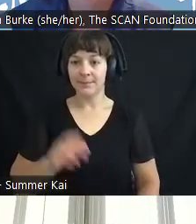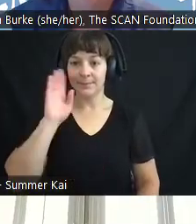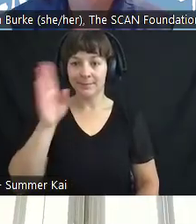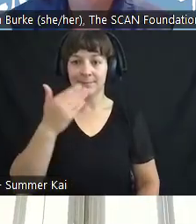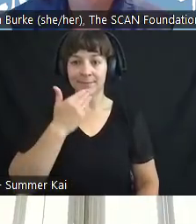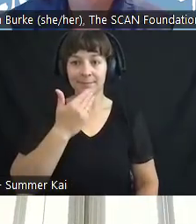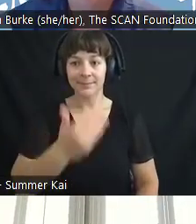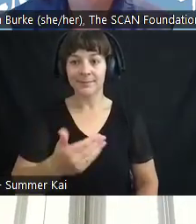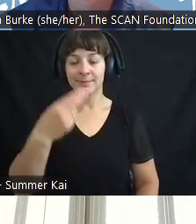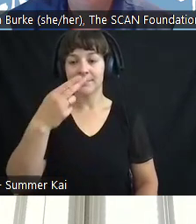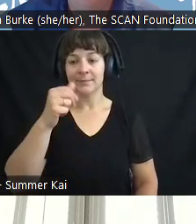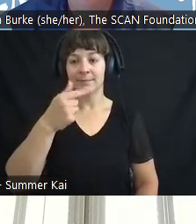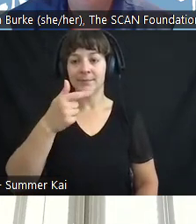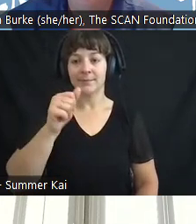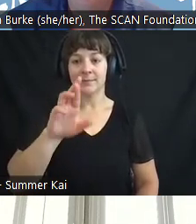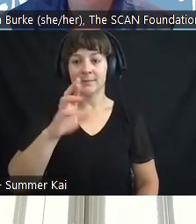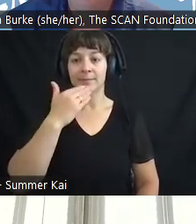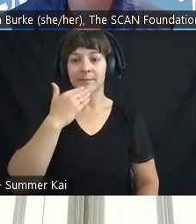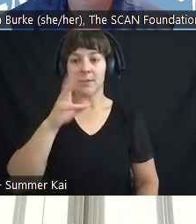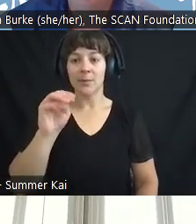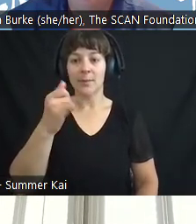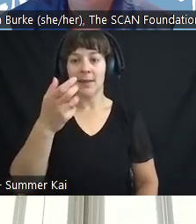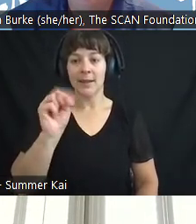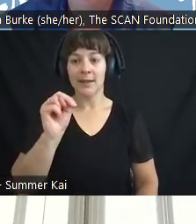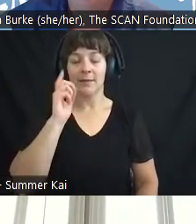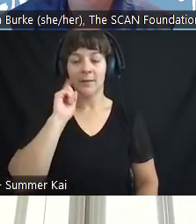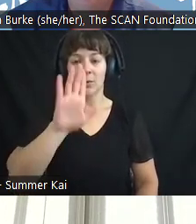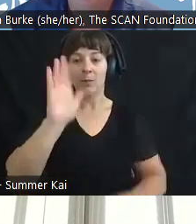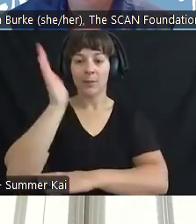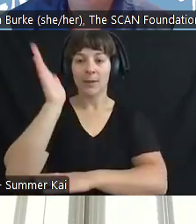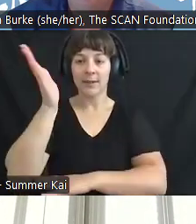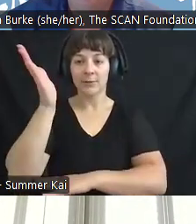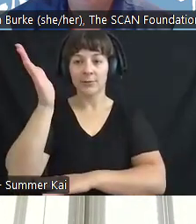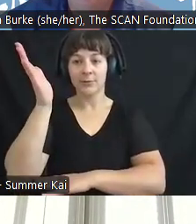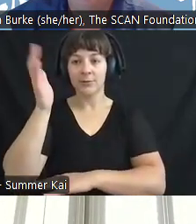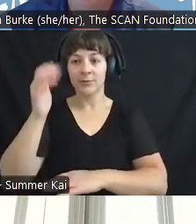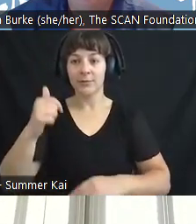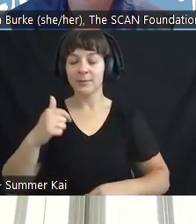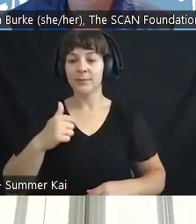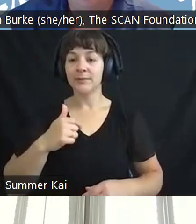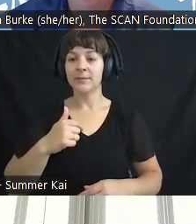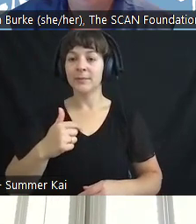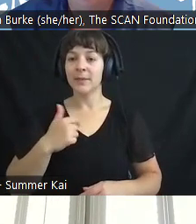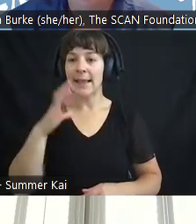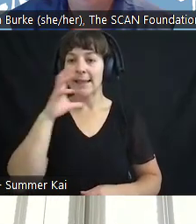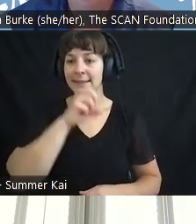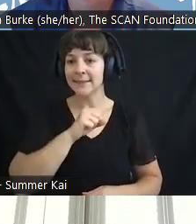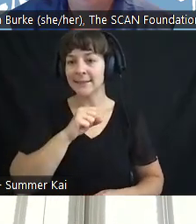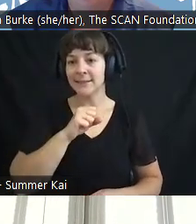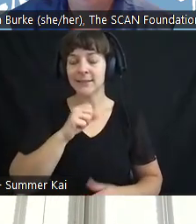Thank you, Hagar, and thank you, Megan, for this presentation. I guess I just wanted